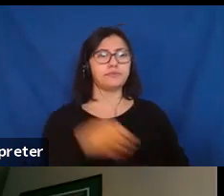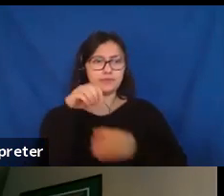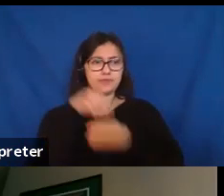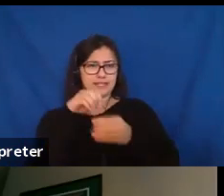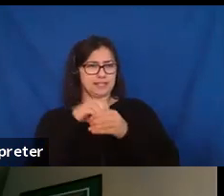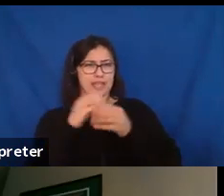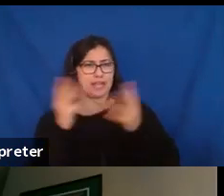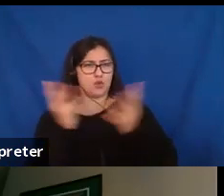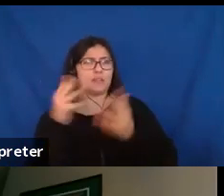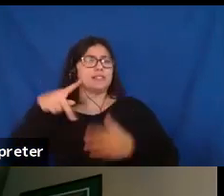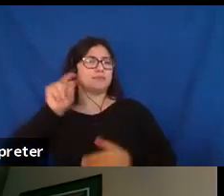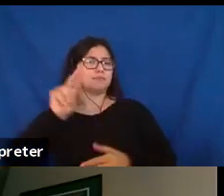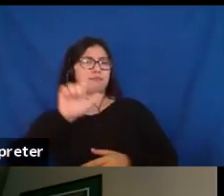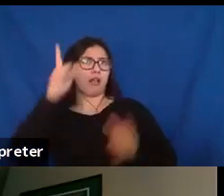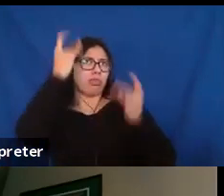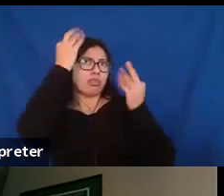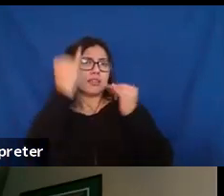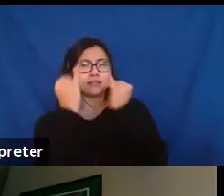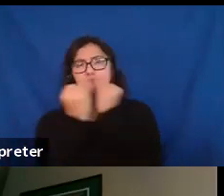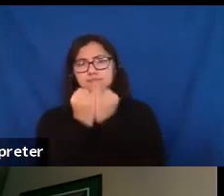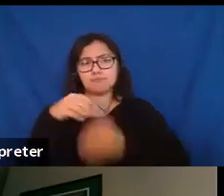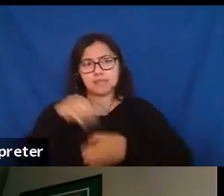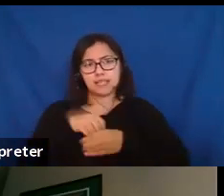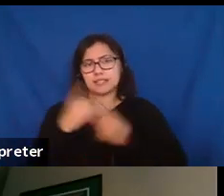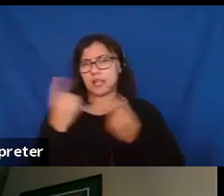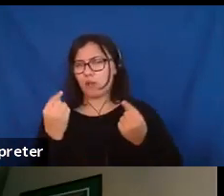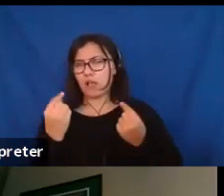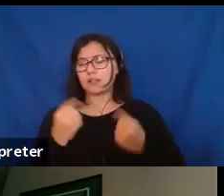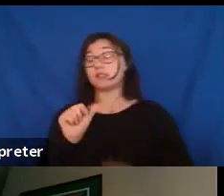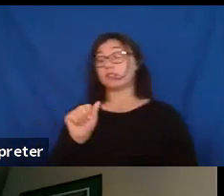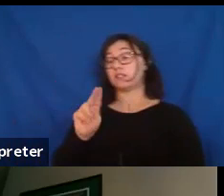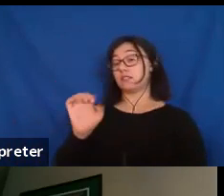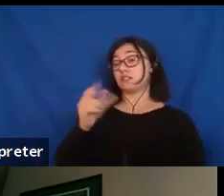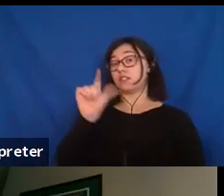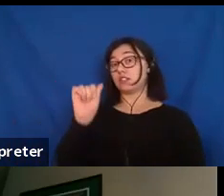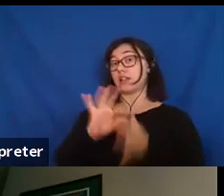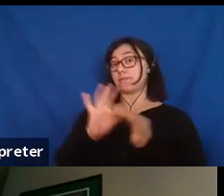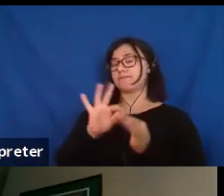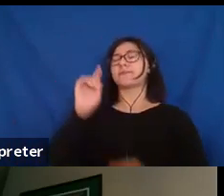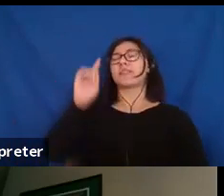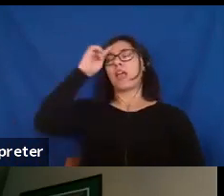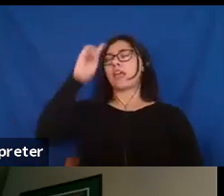Hi, folks. This is Angela. So Paul is the original gentleman who said,